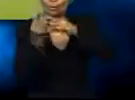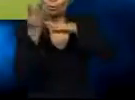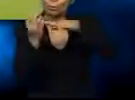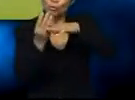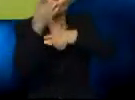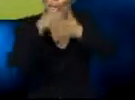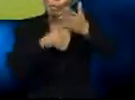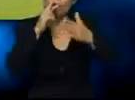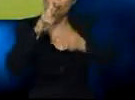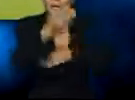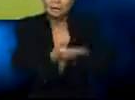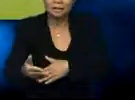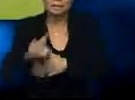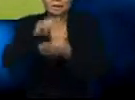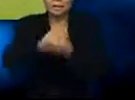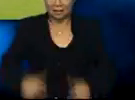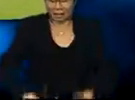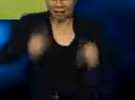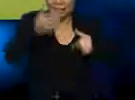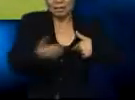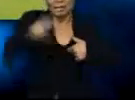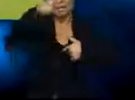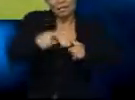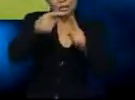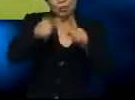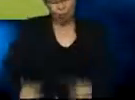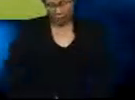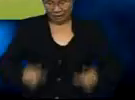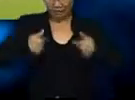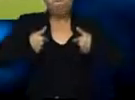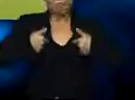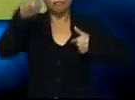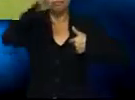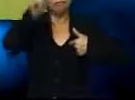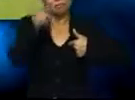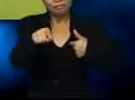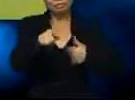What are the things that living things need to live?